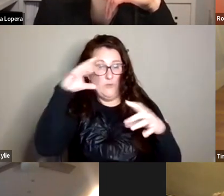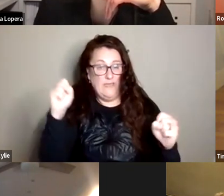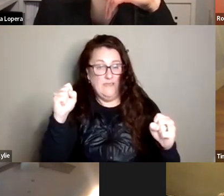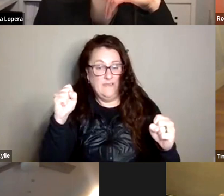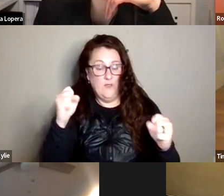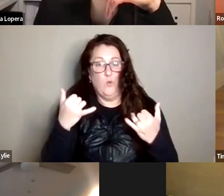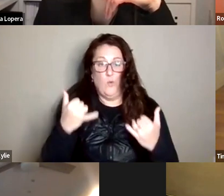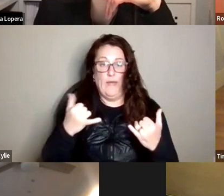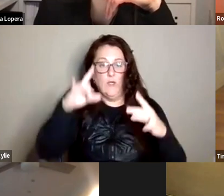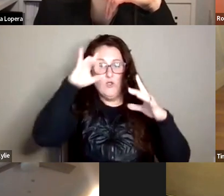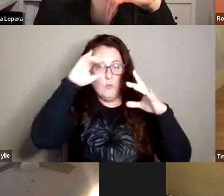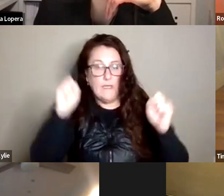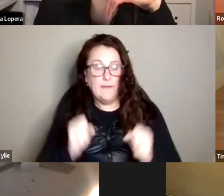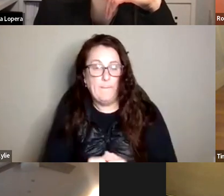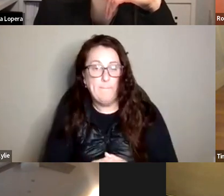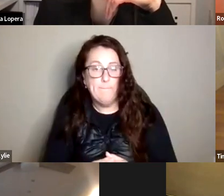or our current superintendent.